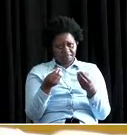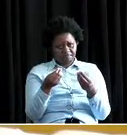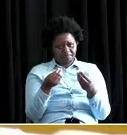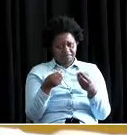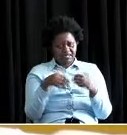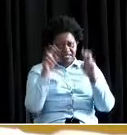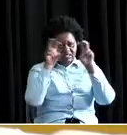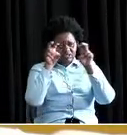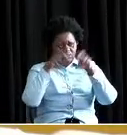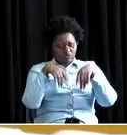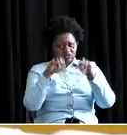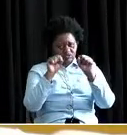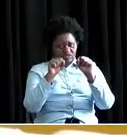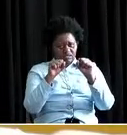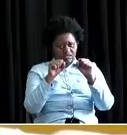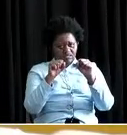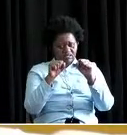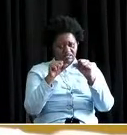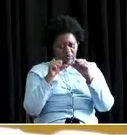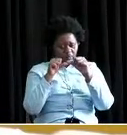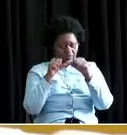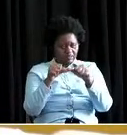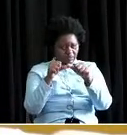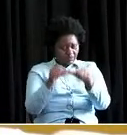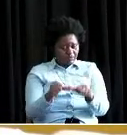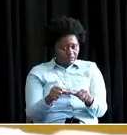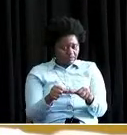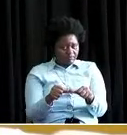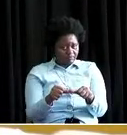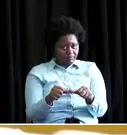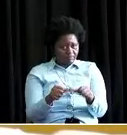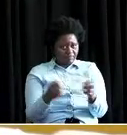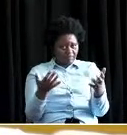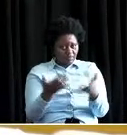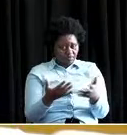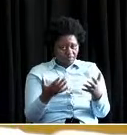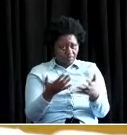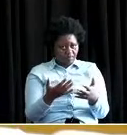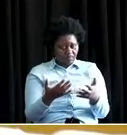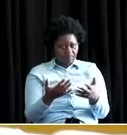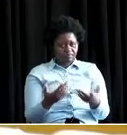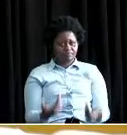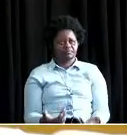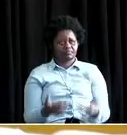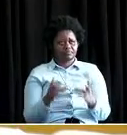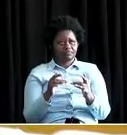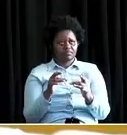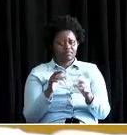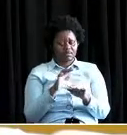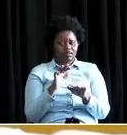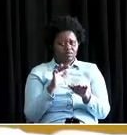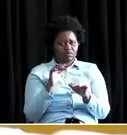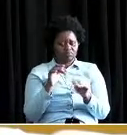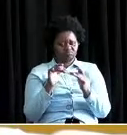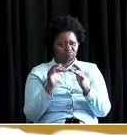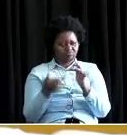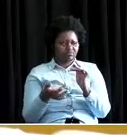it's load sharing. Thing continues anyway. I think you need to perspective because I don't think you're not.